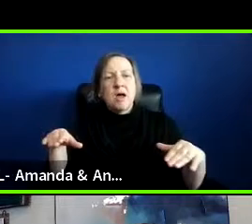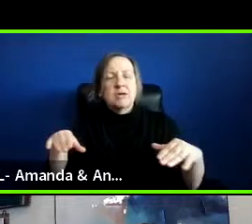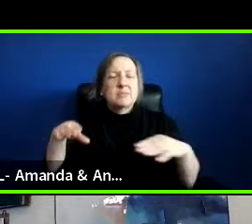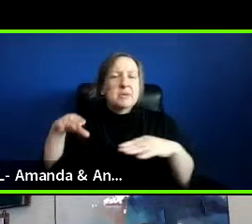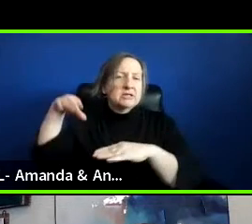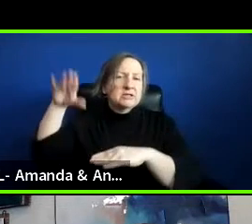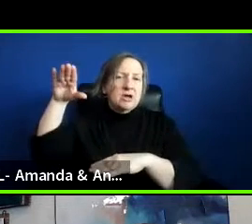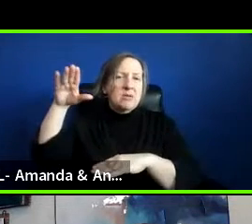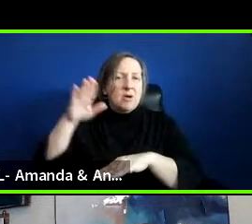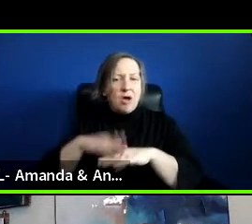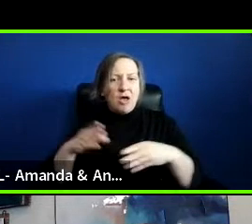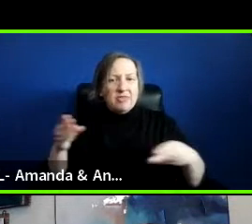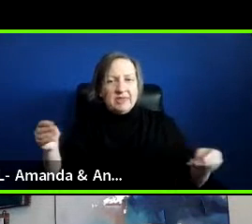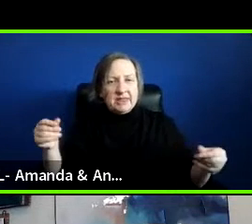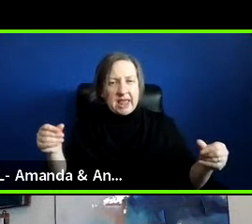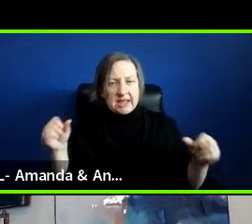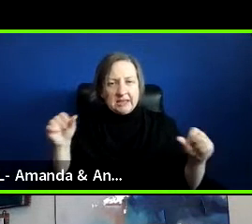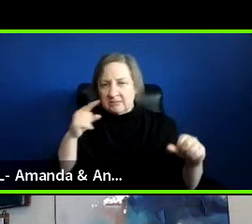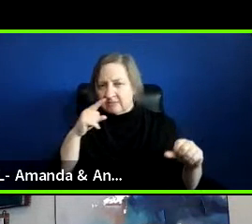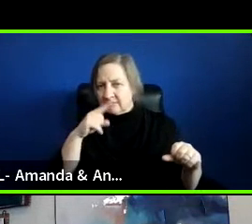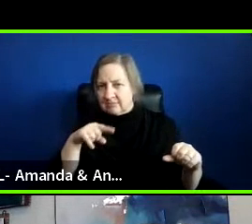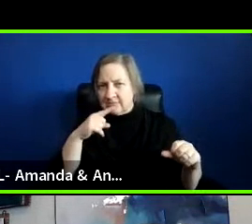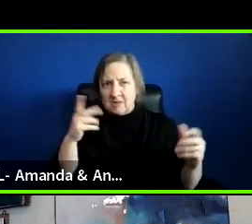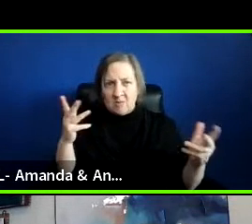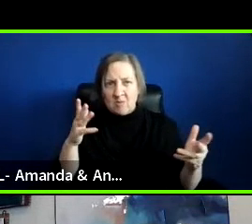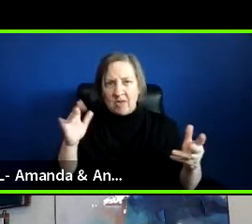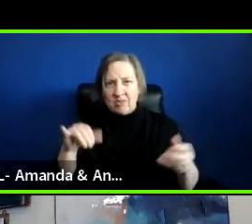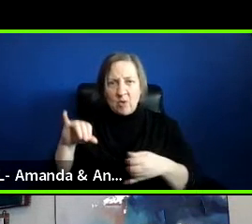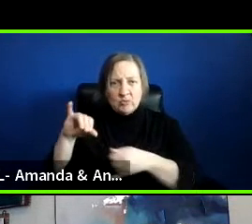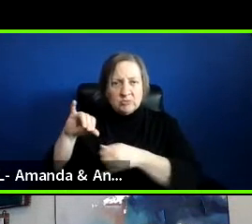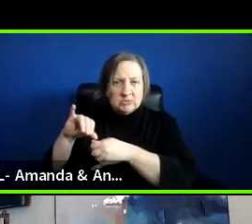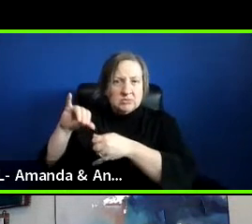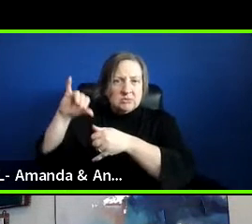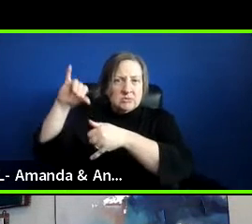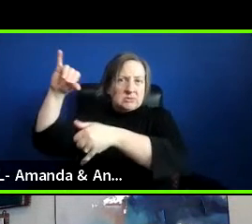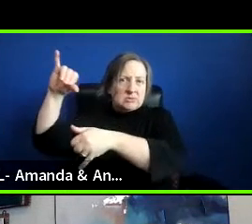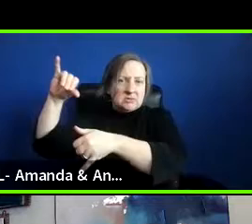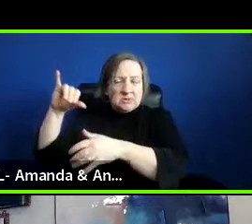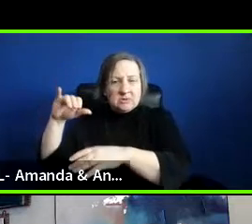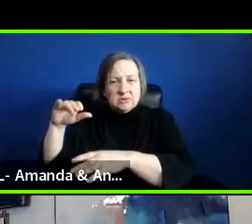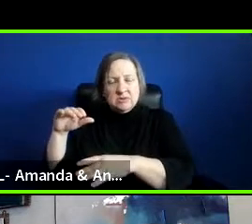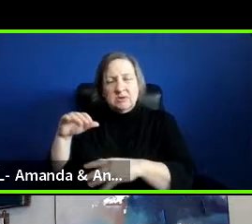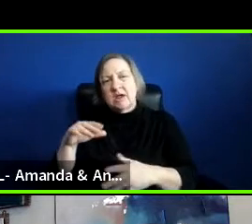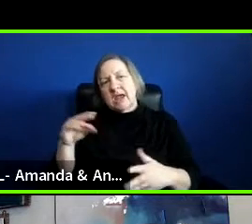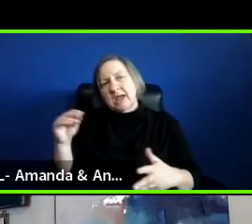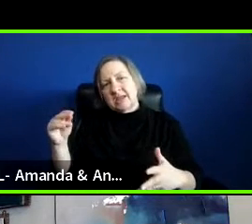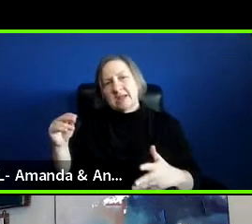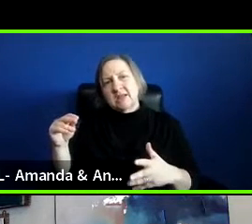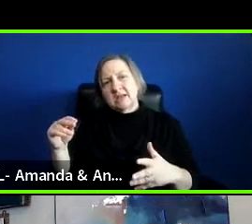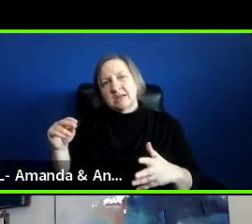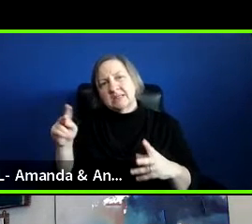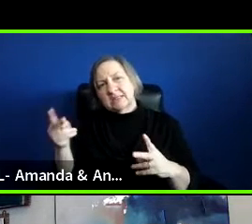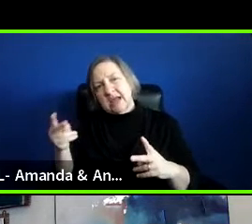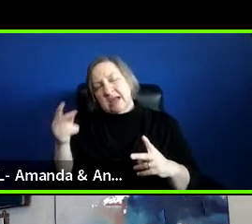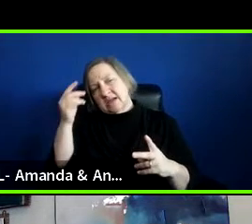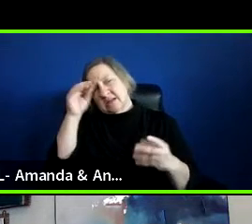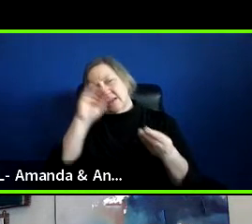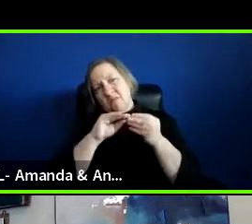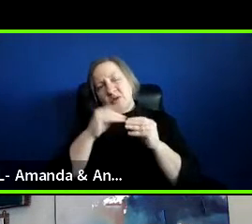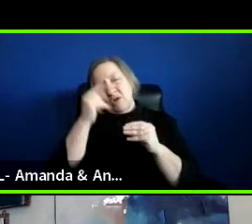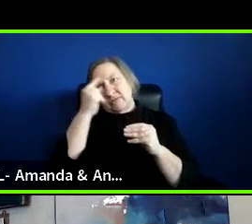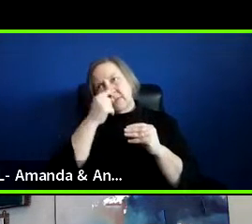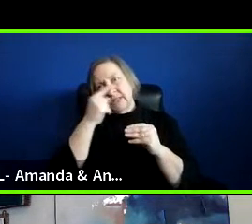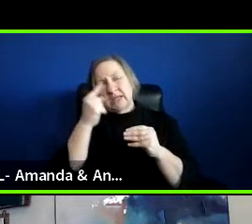bridge on the land. So could you share like what some of those potential dimensions are? And then I had a second dimension I was thinking about, which is